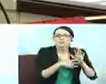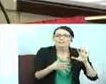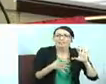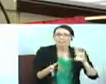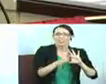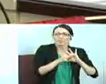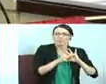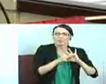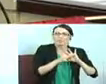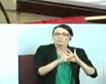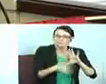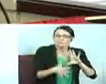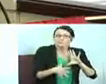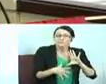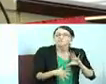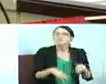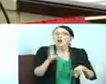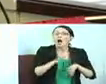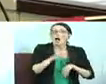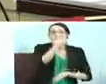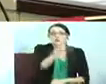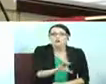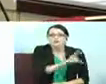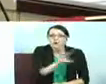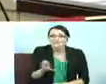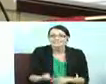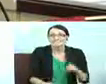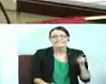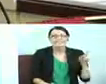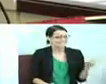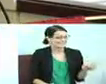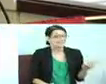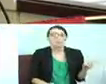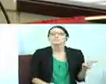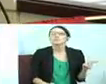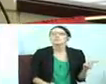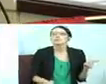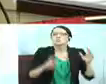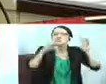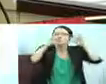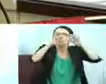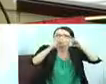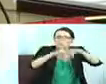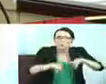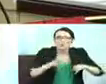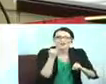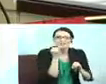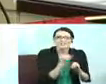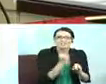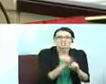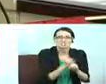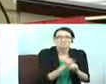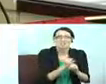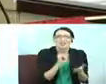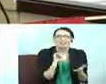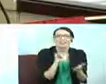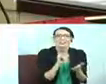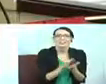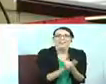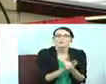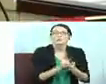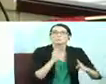cross, Christ destroyed the institution that would abridge our